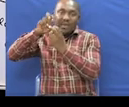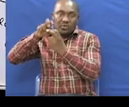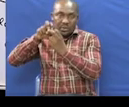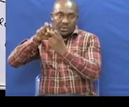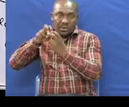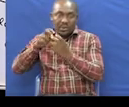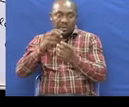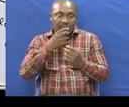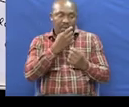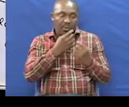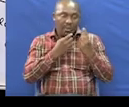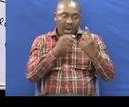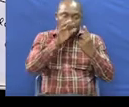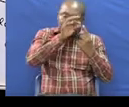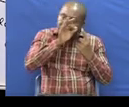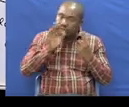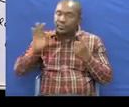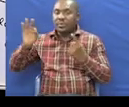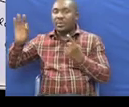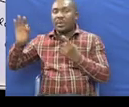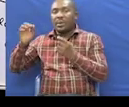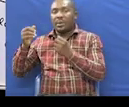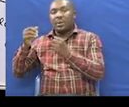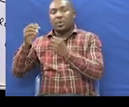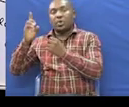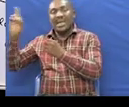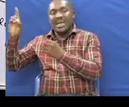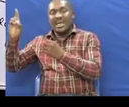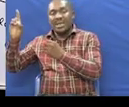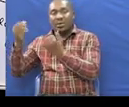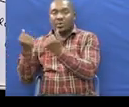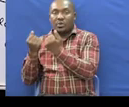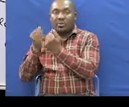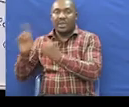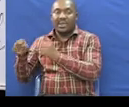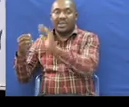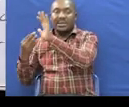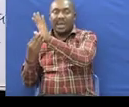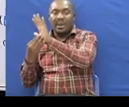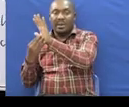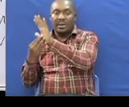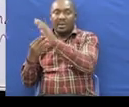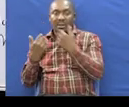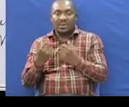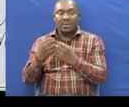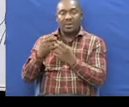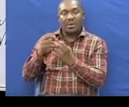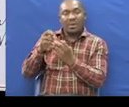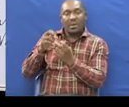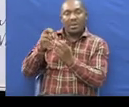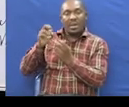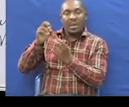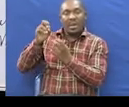of half field for the chromium and full field for copper, as the rule which is used to assign electron